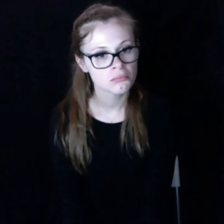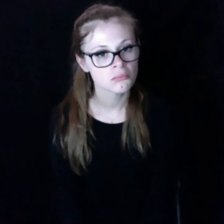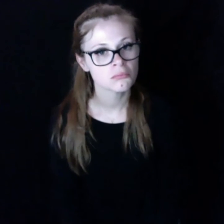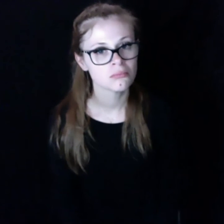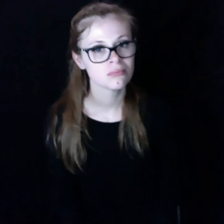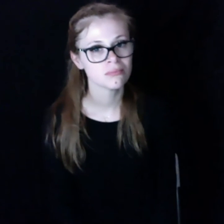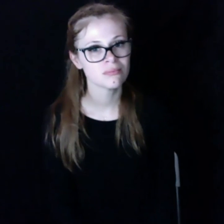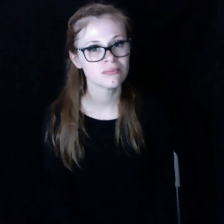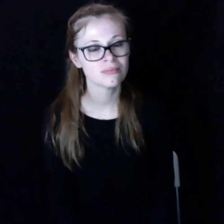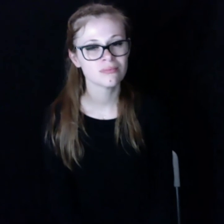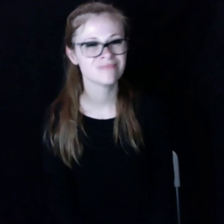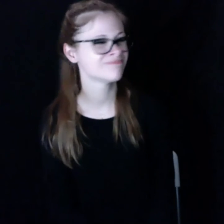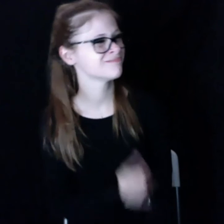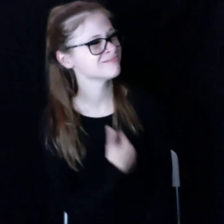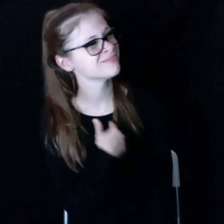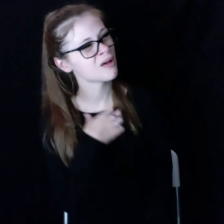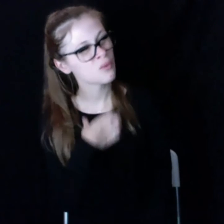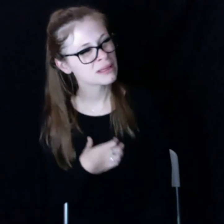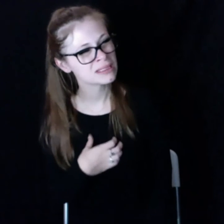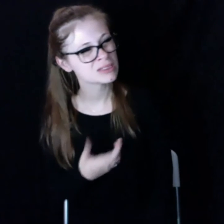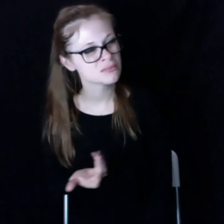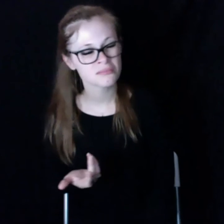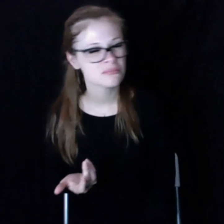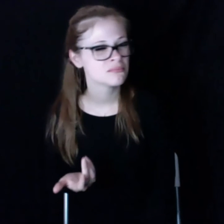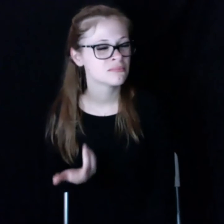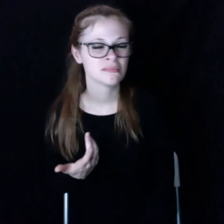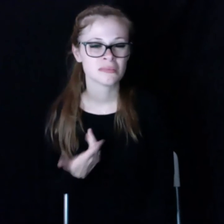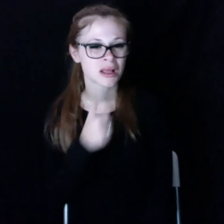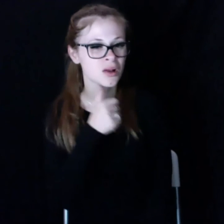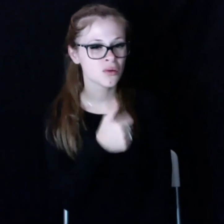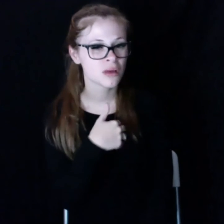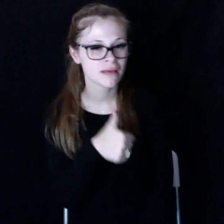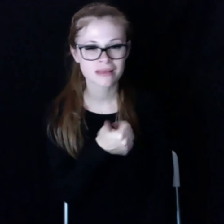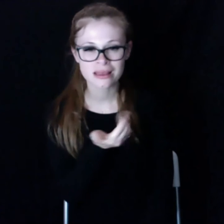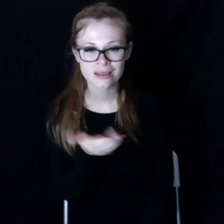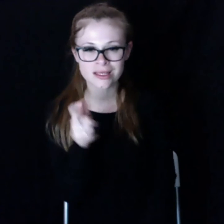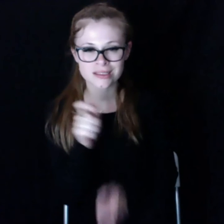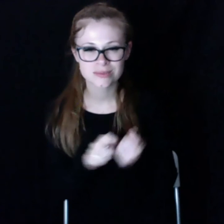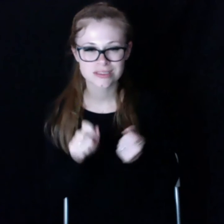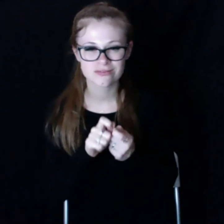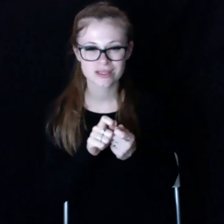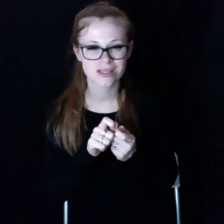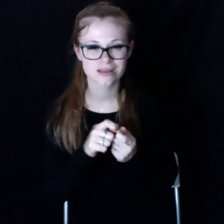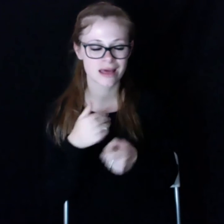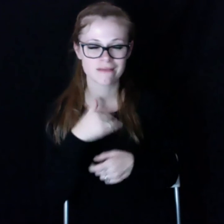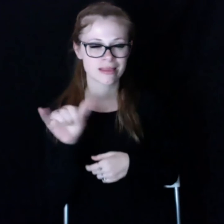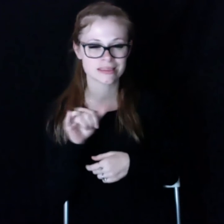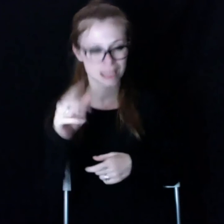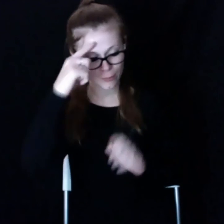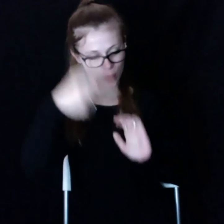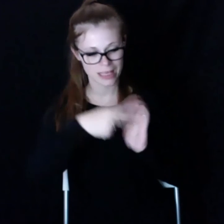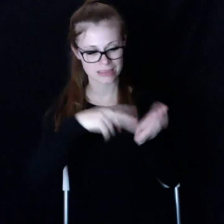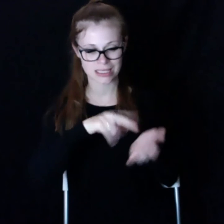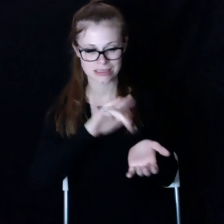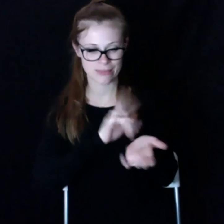Gosh, Carrie, I wish I did have something specific that might serve the same purpose as that medical log. I'm sure they are